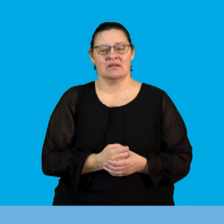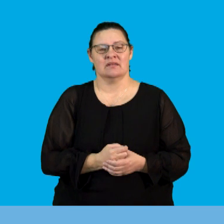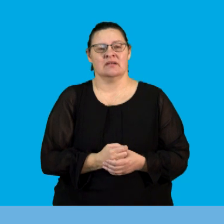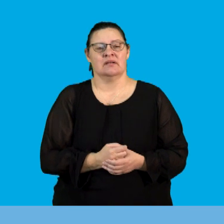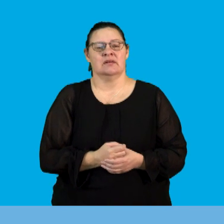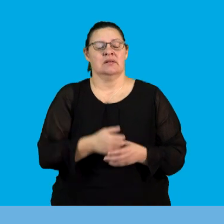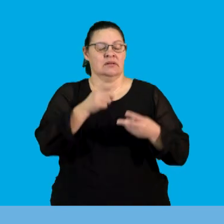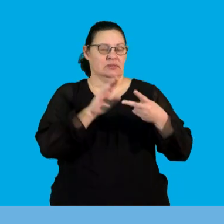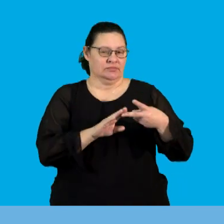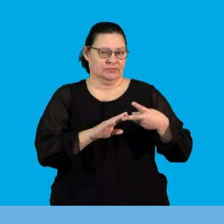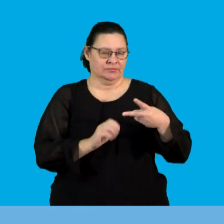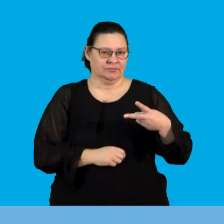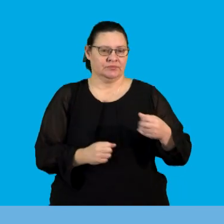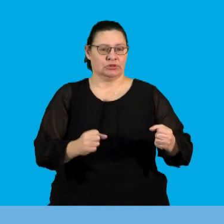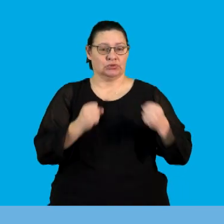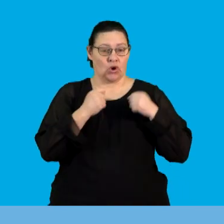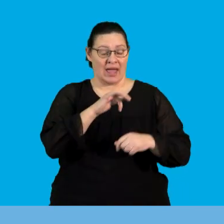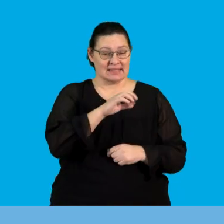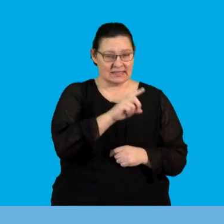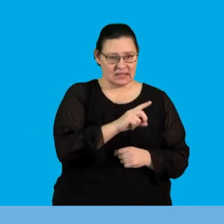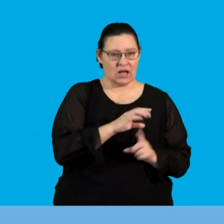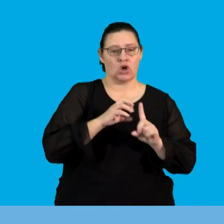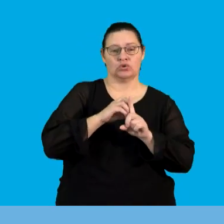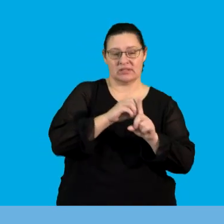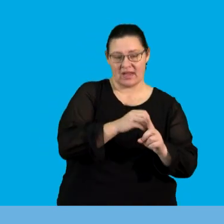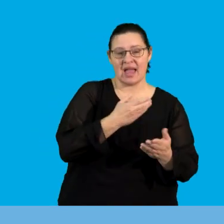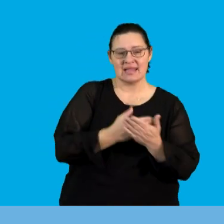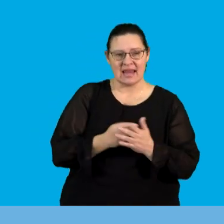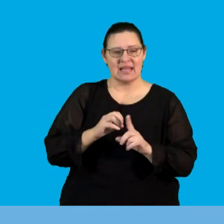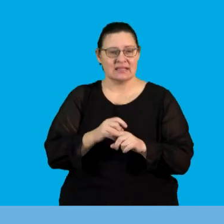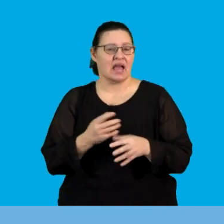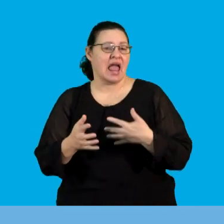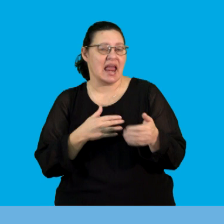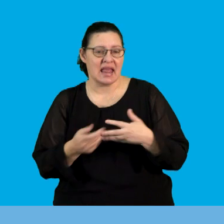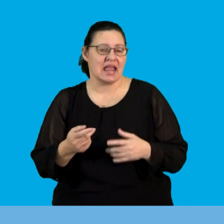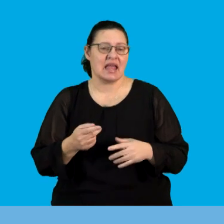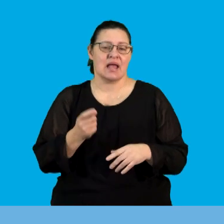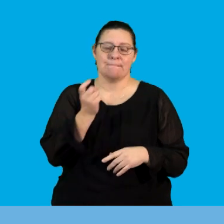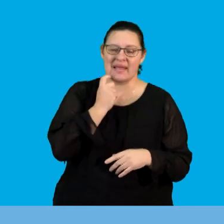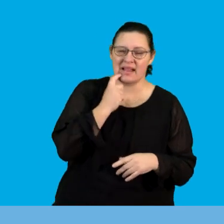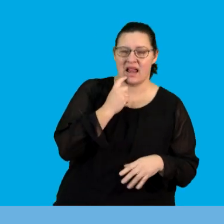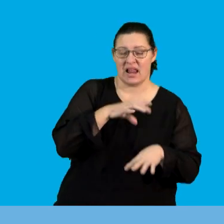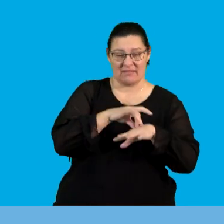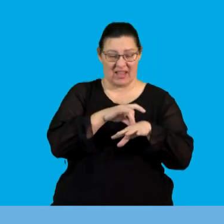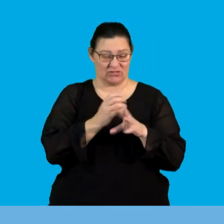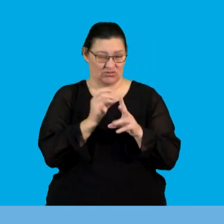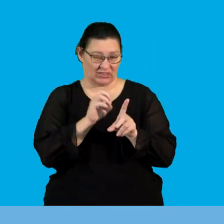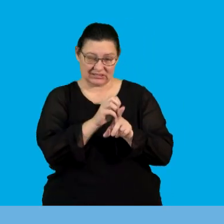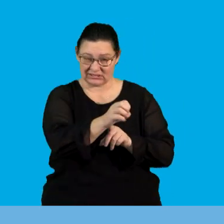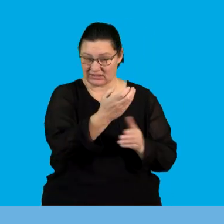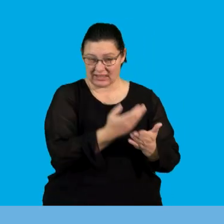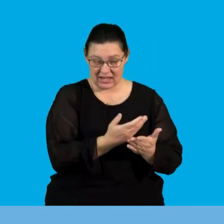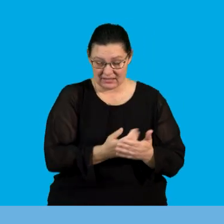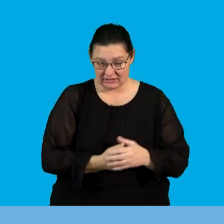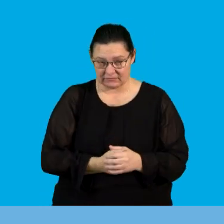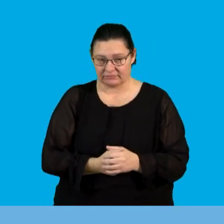sweet. Now question 2, strong acids are corrosive and can eat away metal and flesh. So